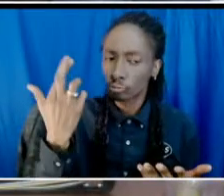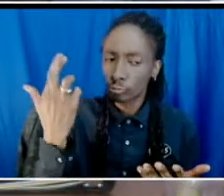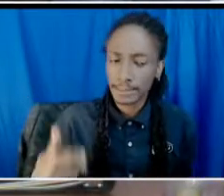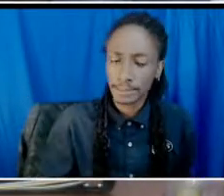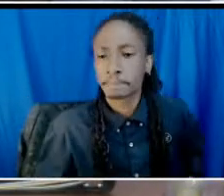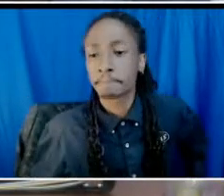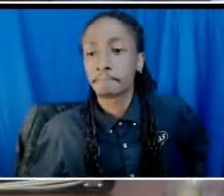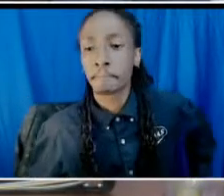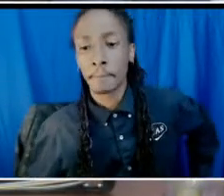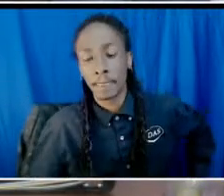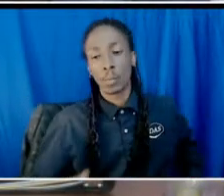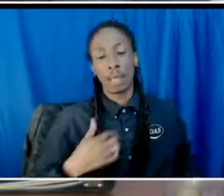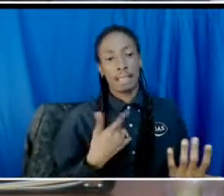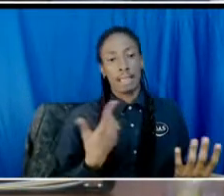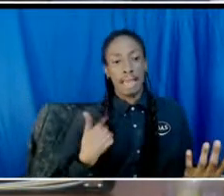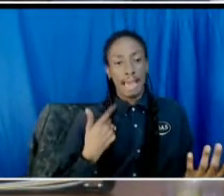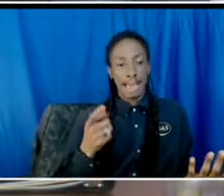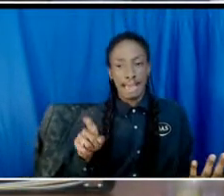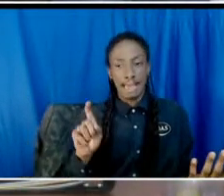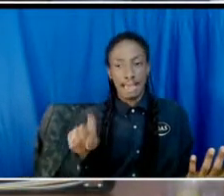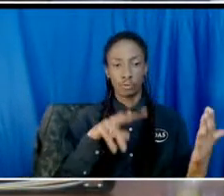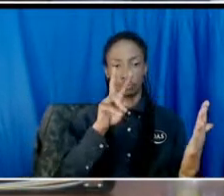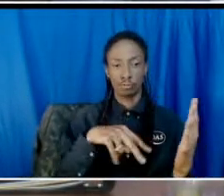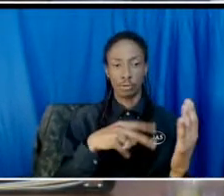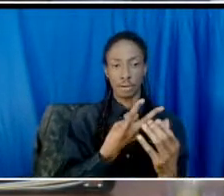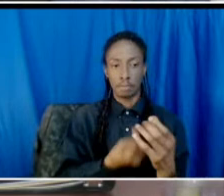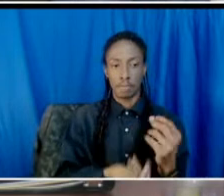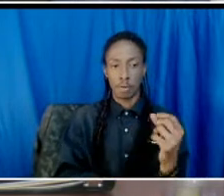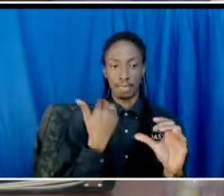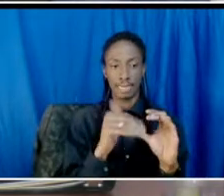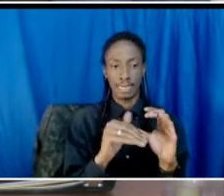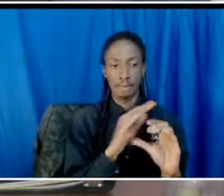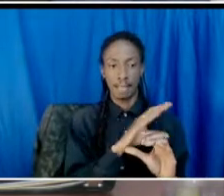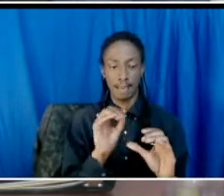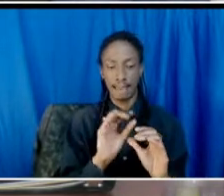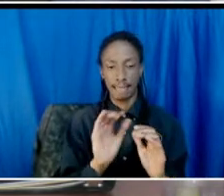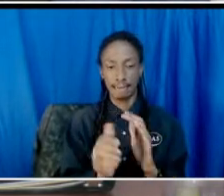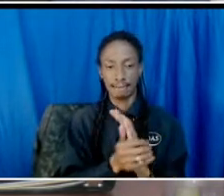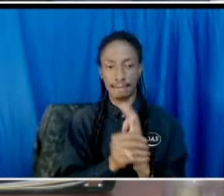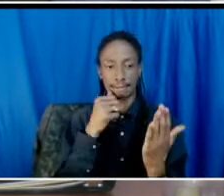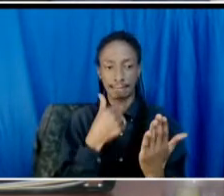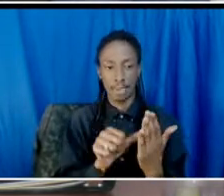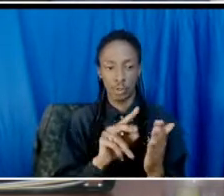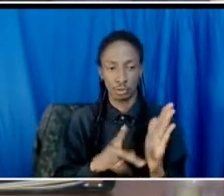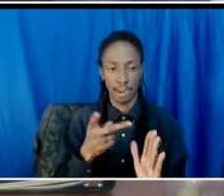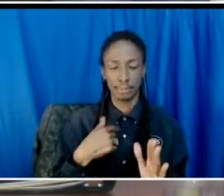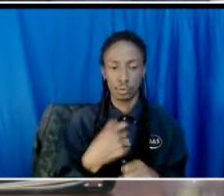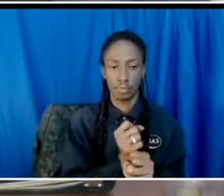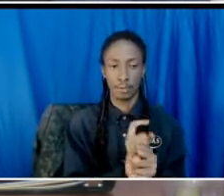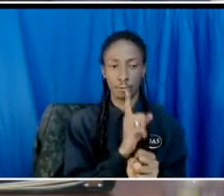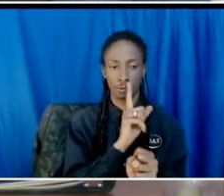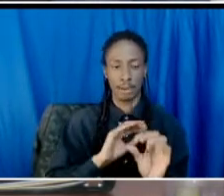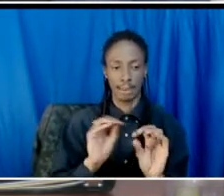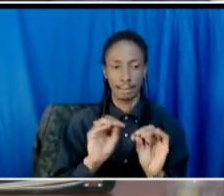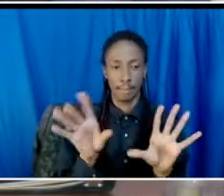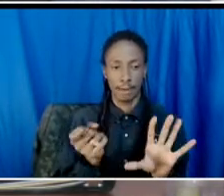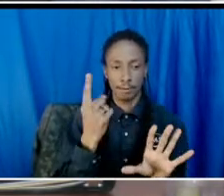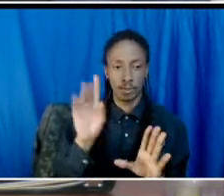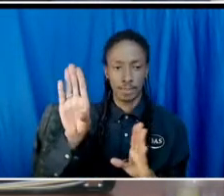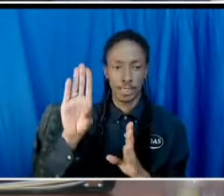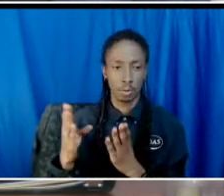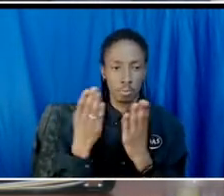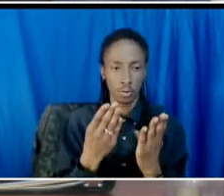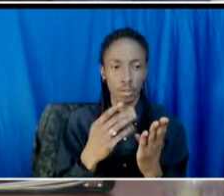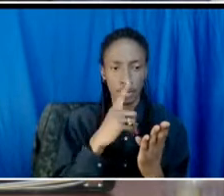Well, I had to read both the email and the attached letter twice to make sure I really understood what he was proposing because it